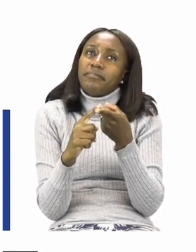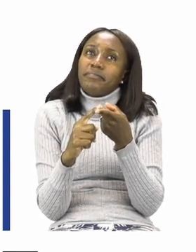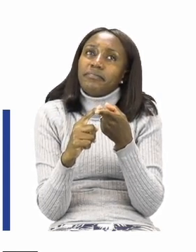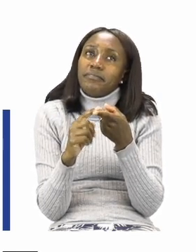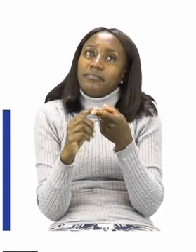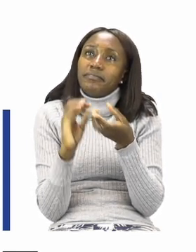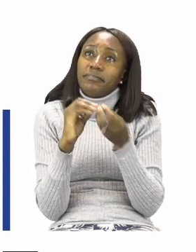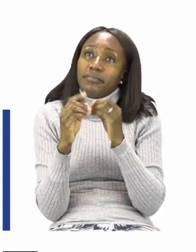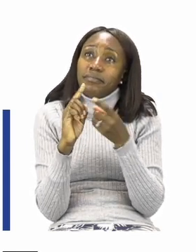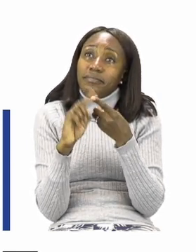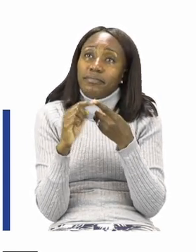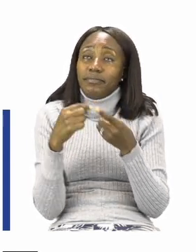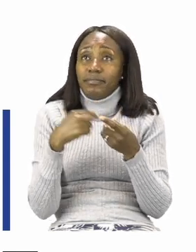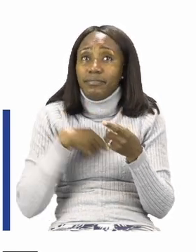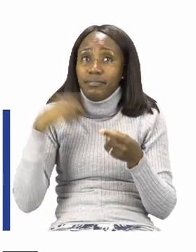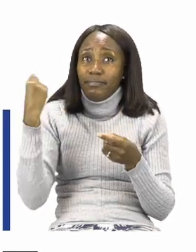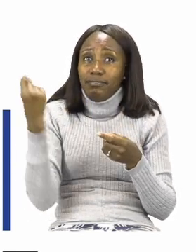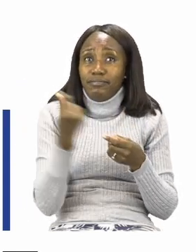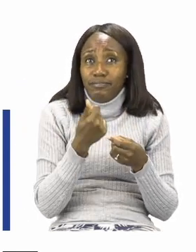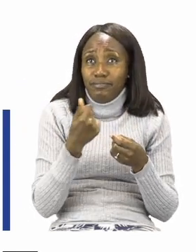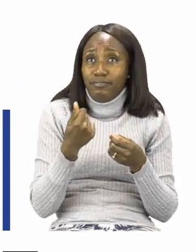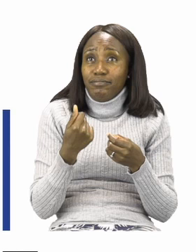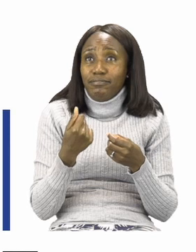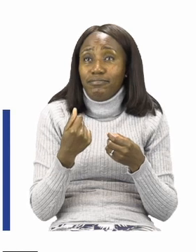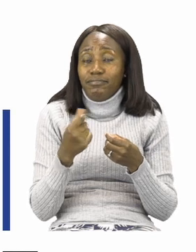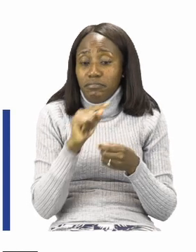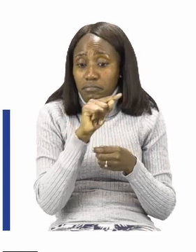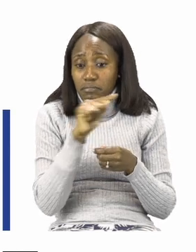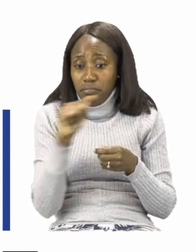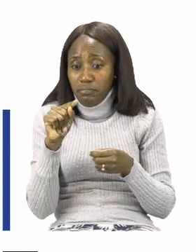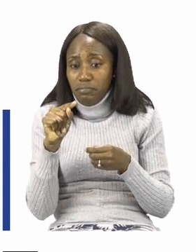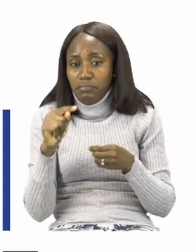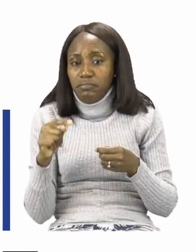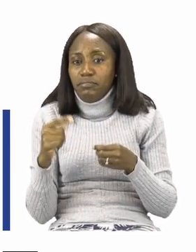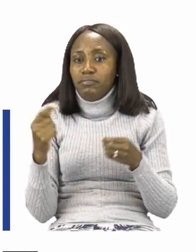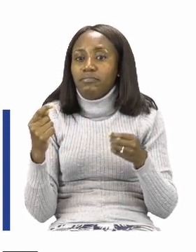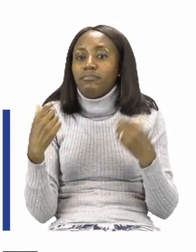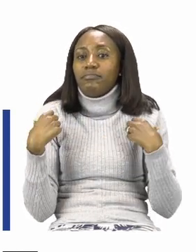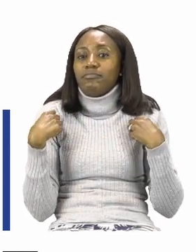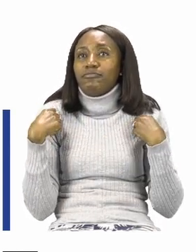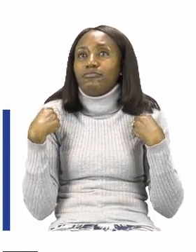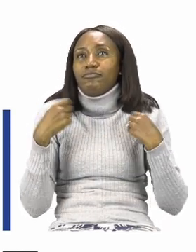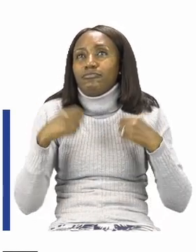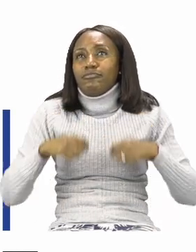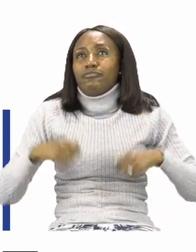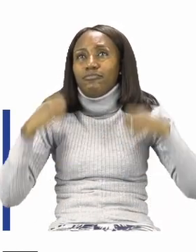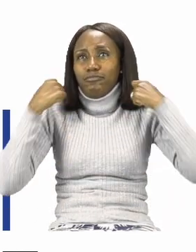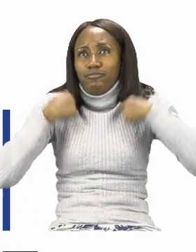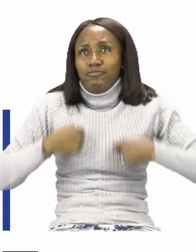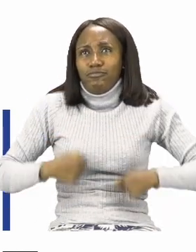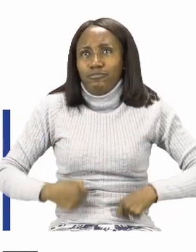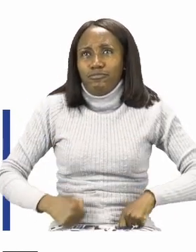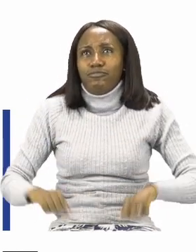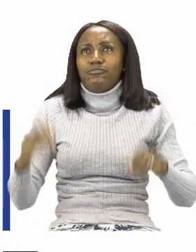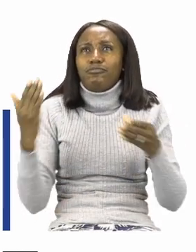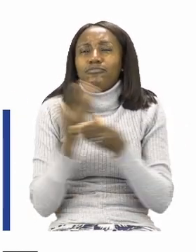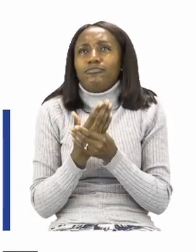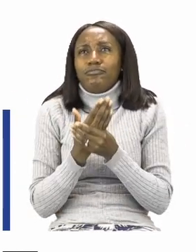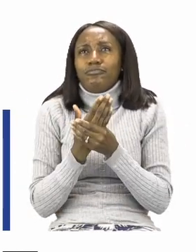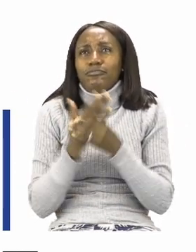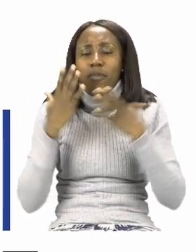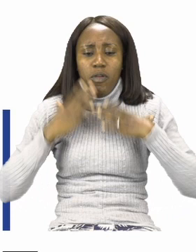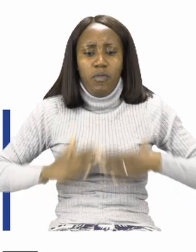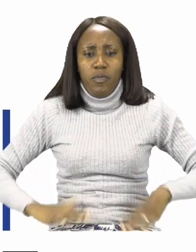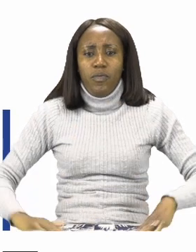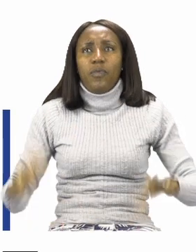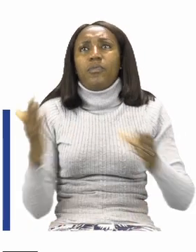reads, I bought blank space new dress. So which article are we